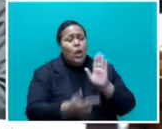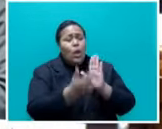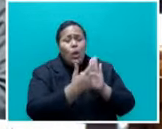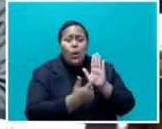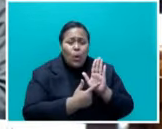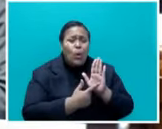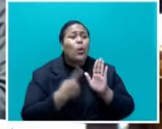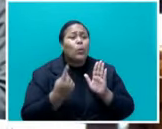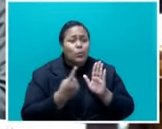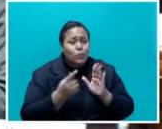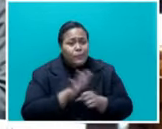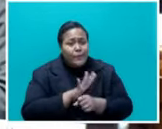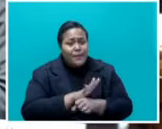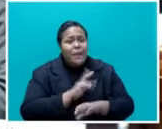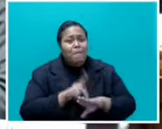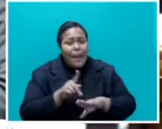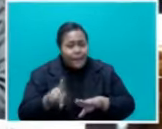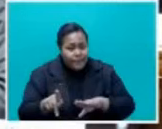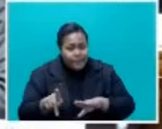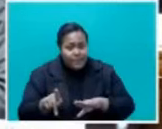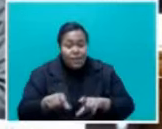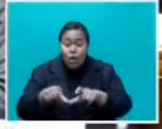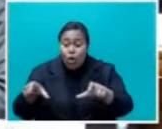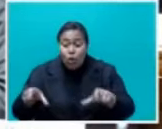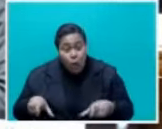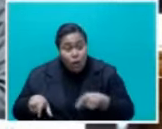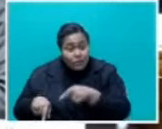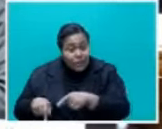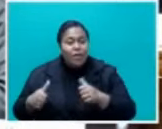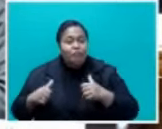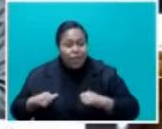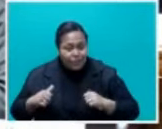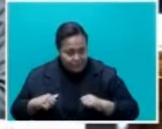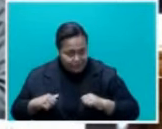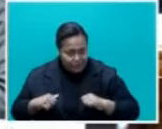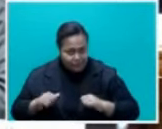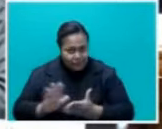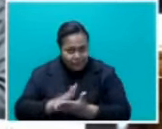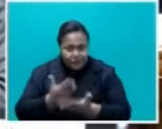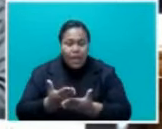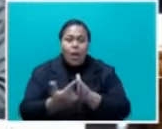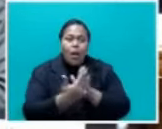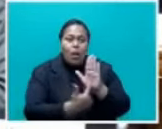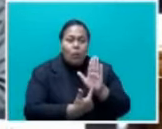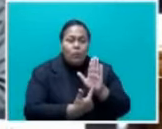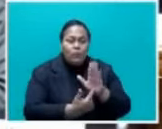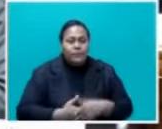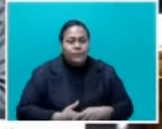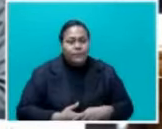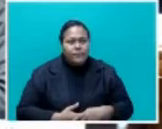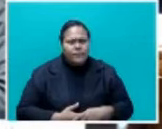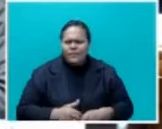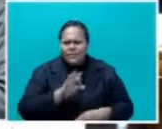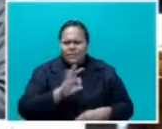Parliament. Courts make certain decisions, they interpret the law, and it is not something peculiar to this